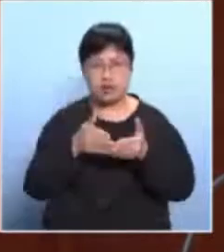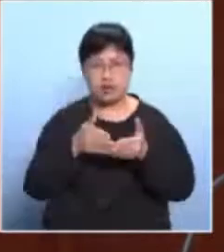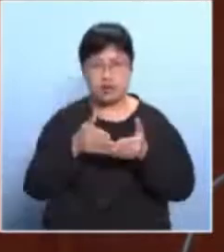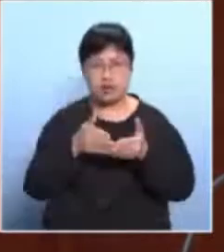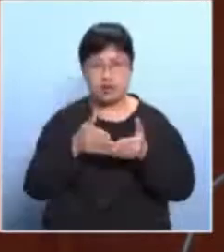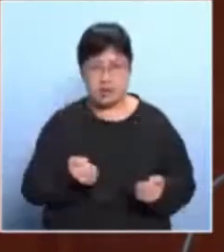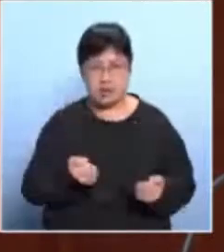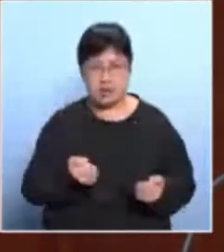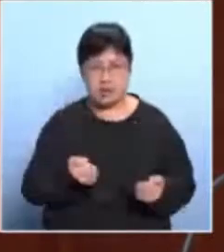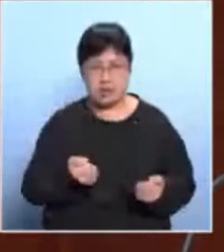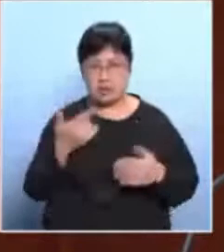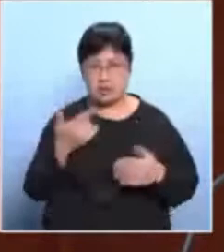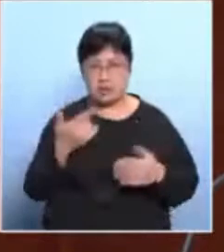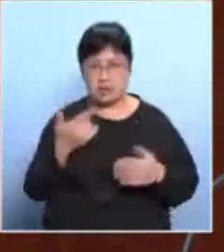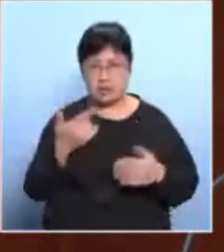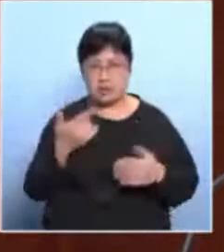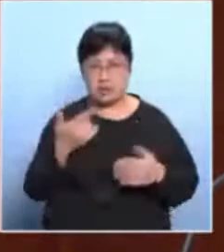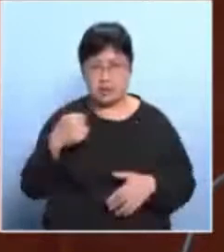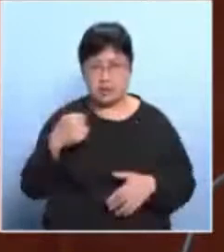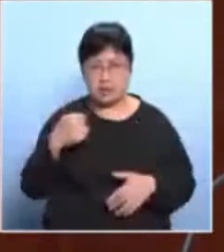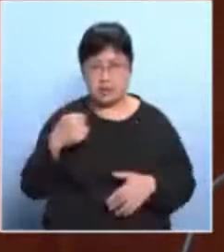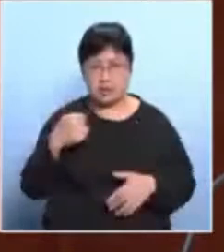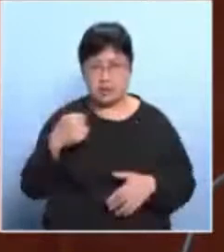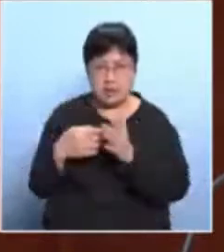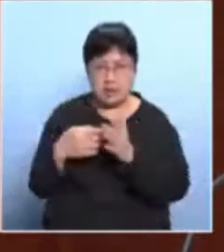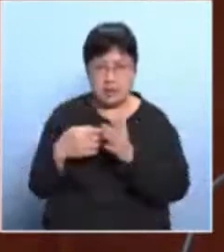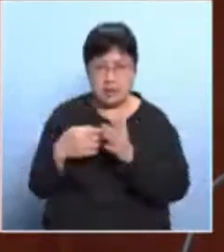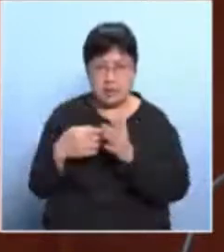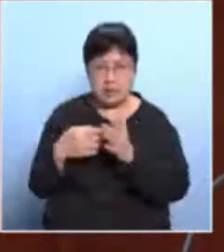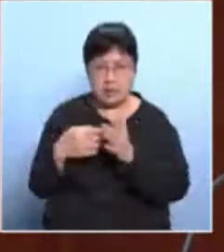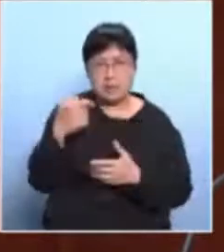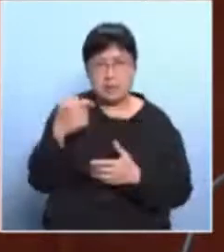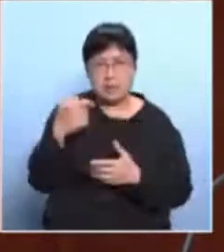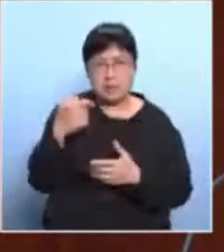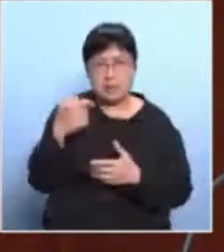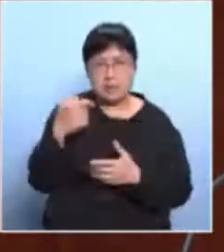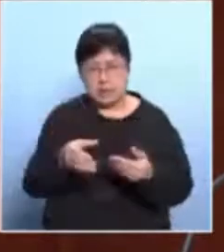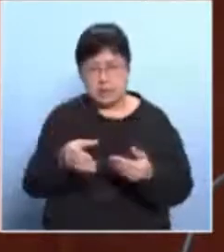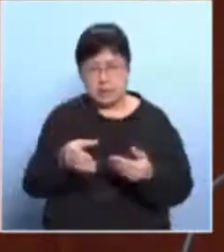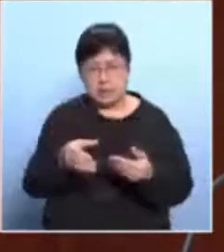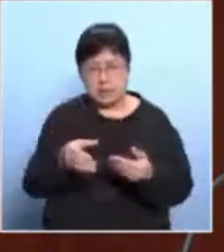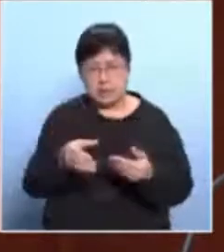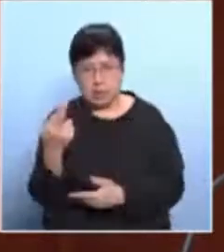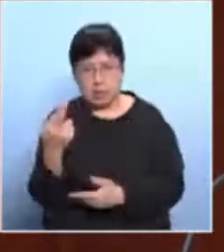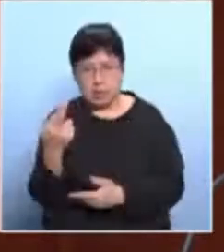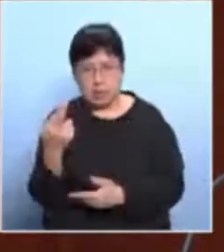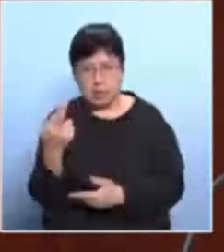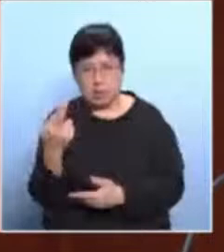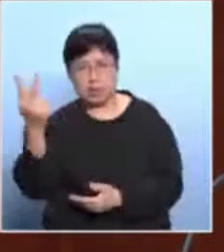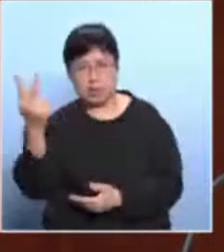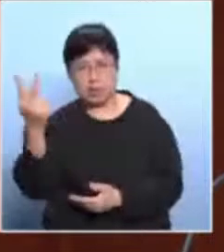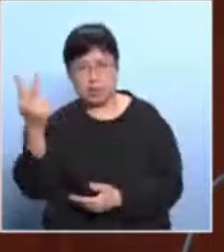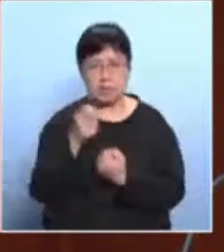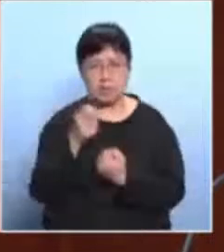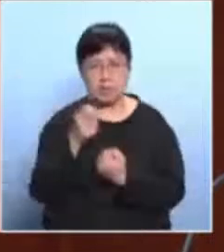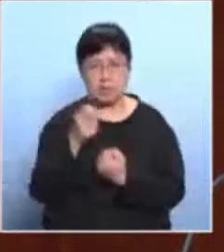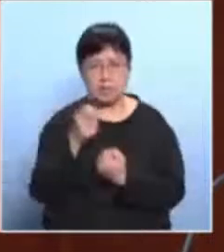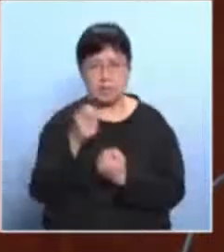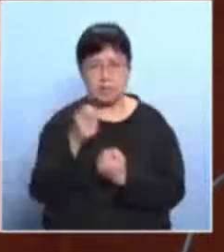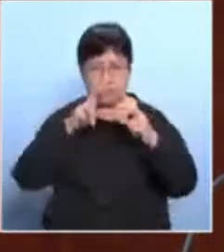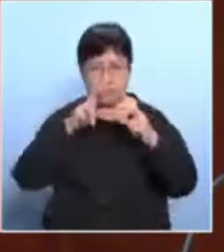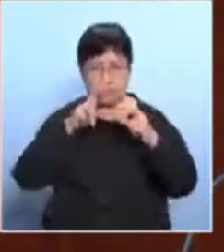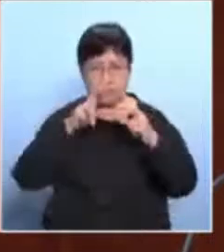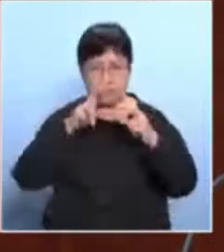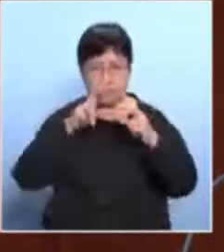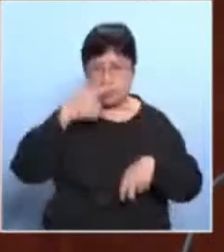sea, land, and air transport so as to spearhead green transformation of the relevant trades. We will also explore the development of